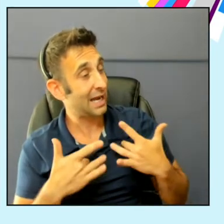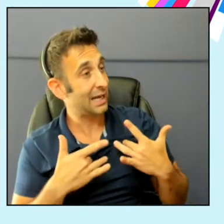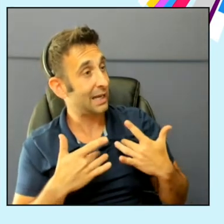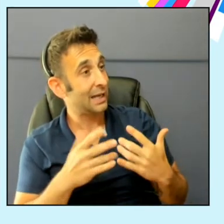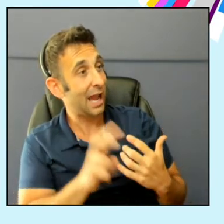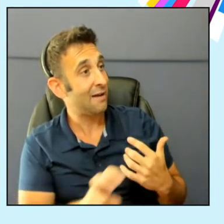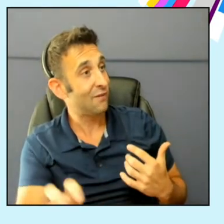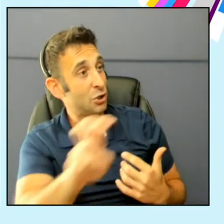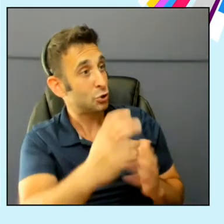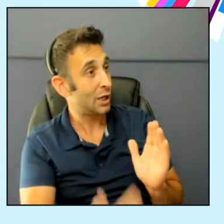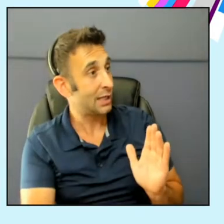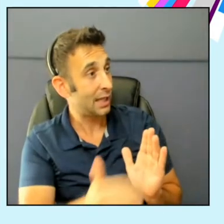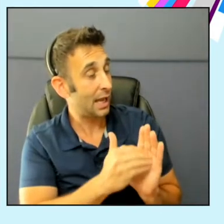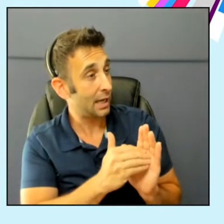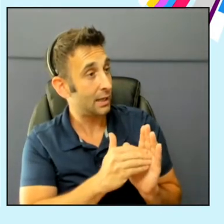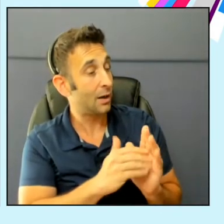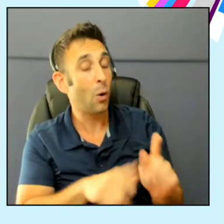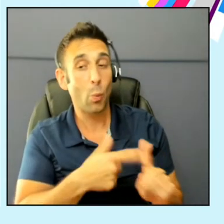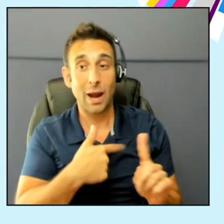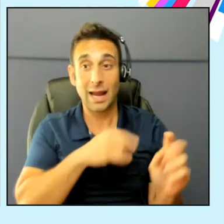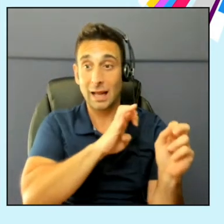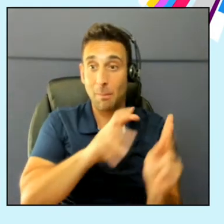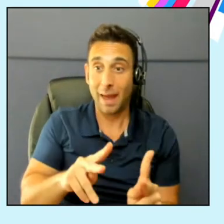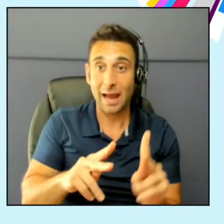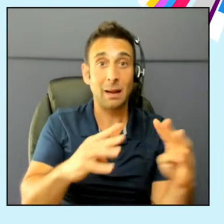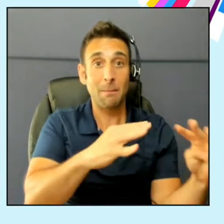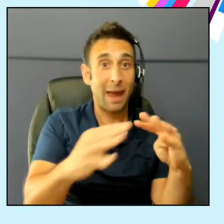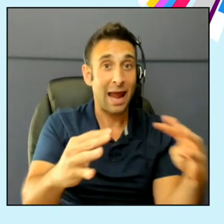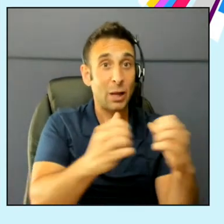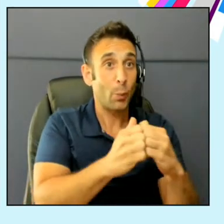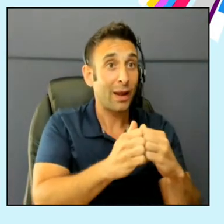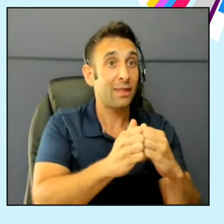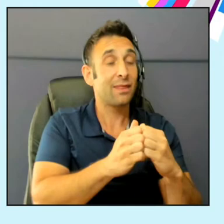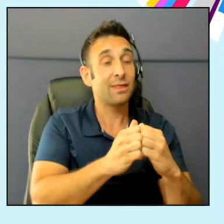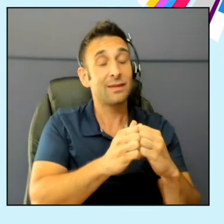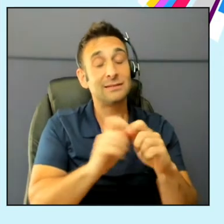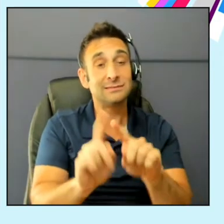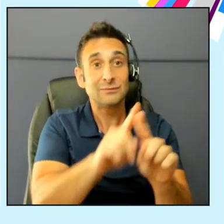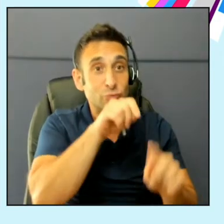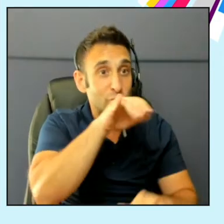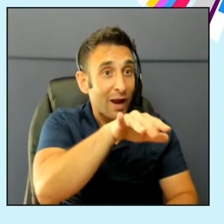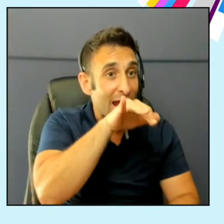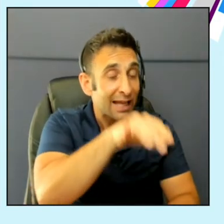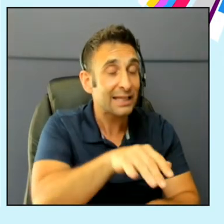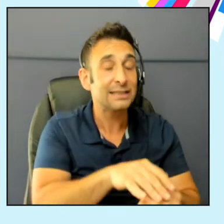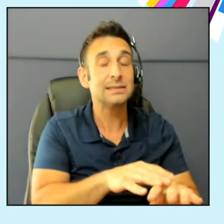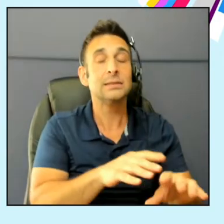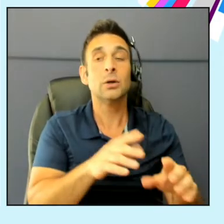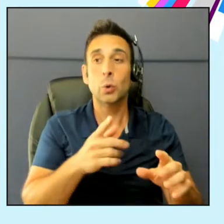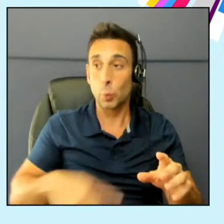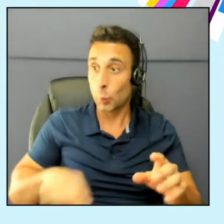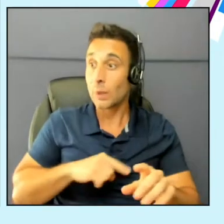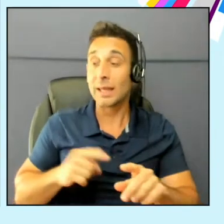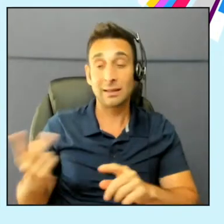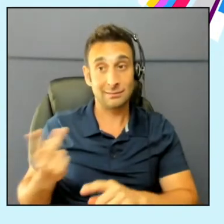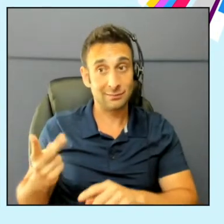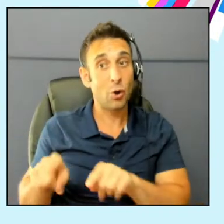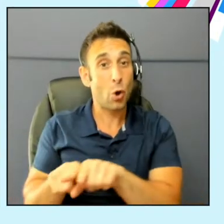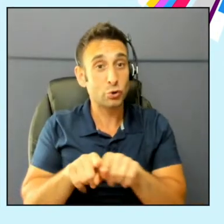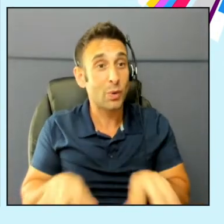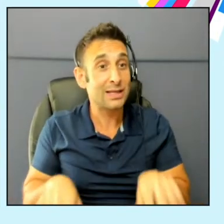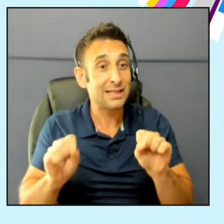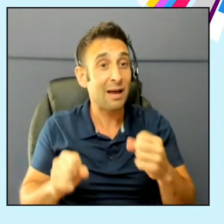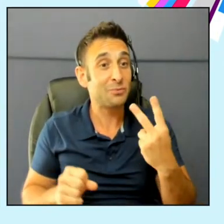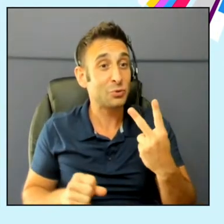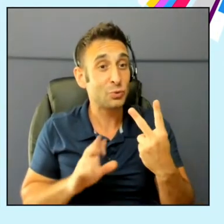to our home from battling with Daedra and the dragons, we even were able to adopt two children as well. Thank you, Skyrim, for